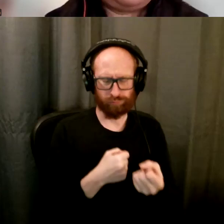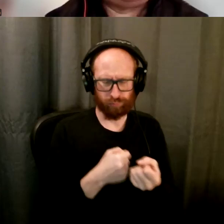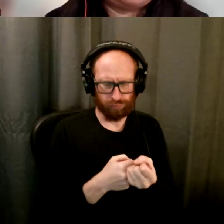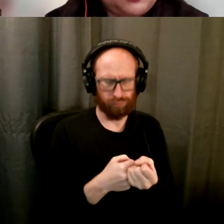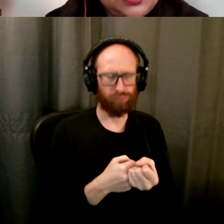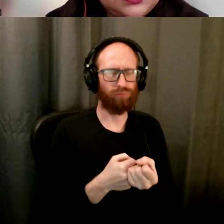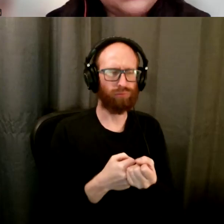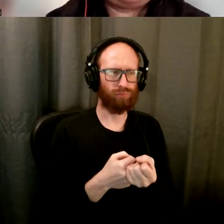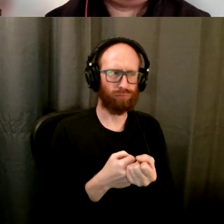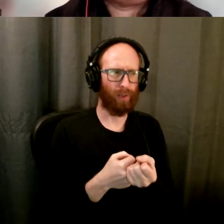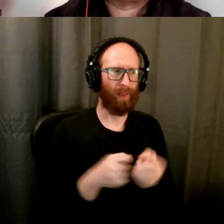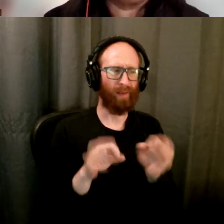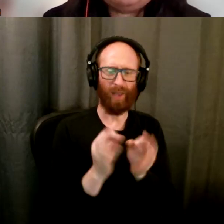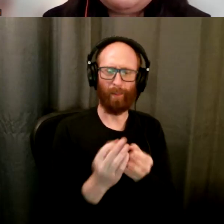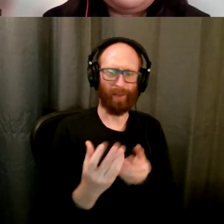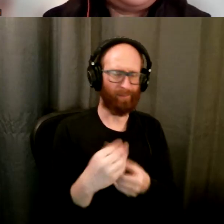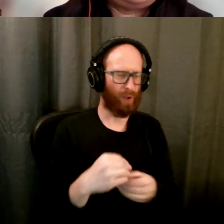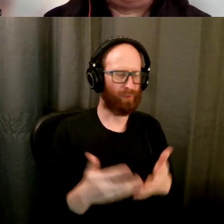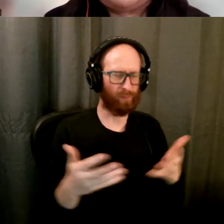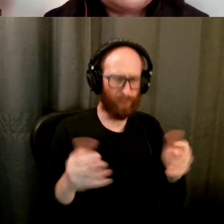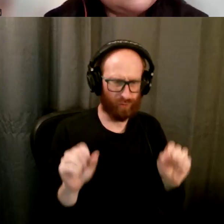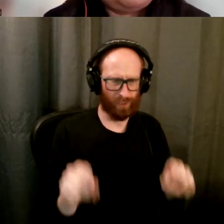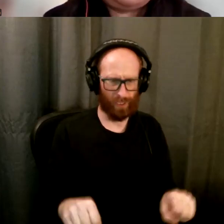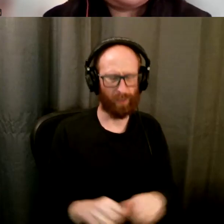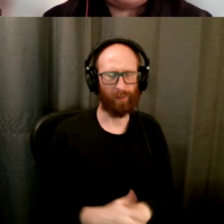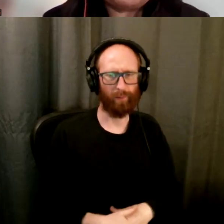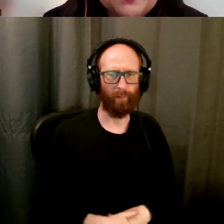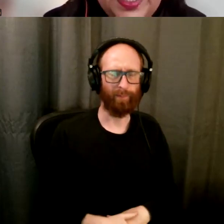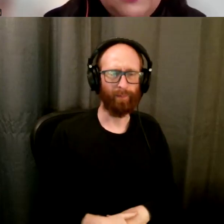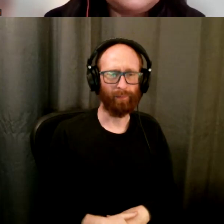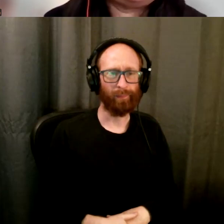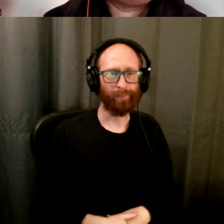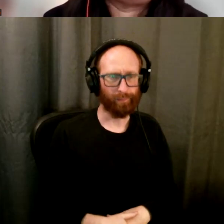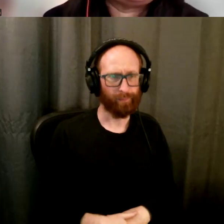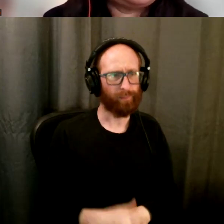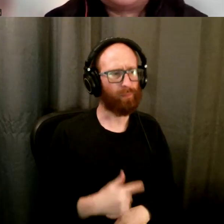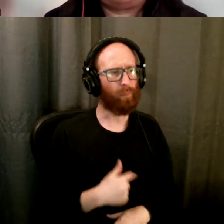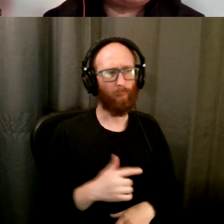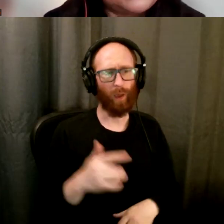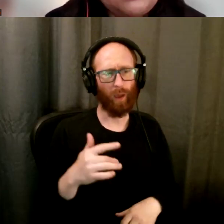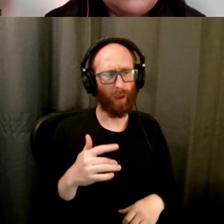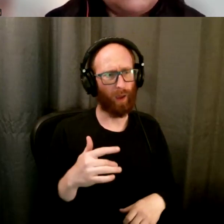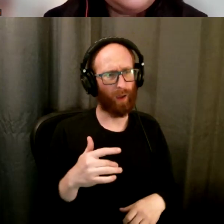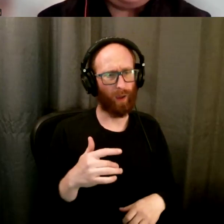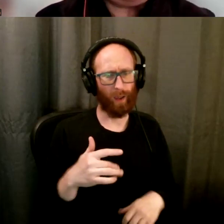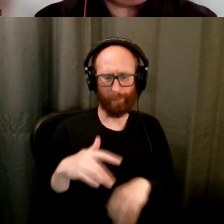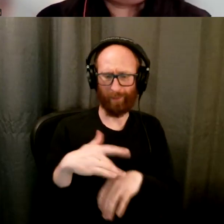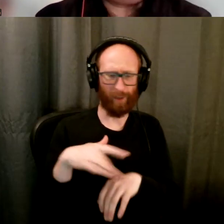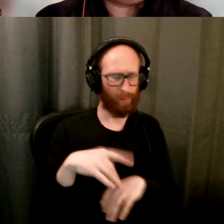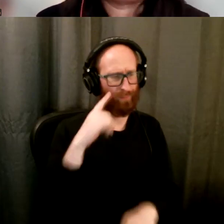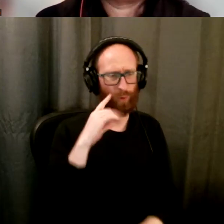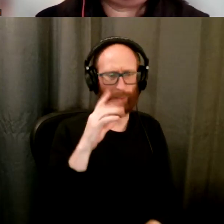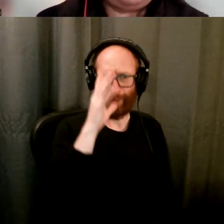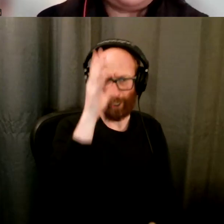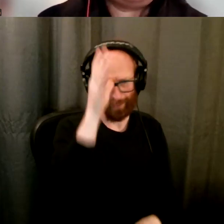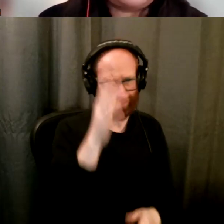family involved as much as I can. I make myself available for parenting at elementary level.